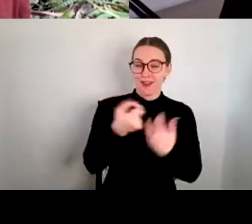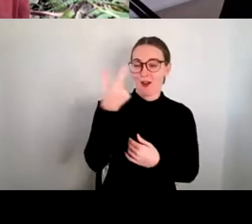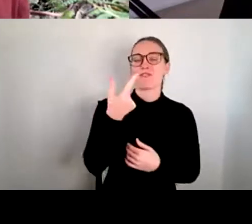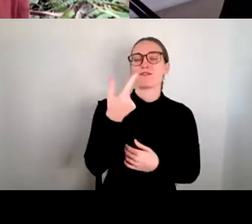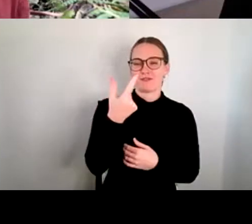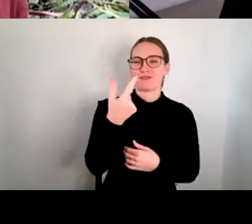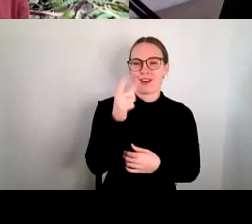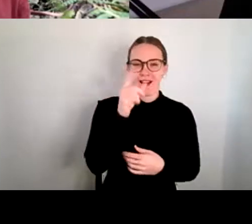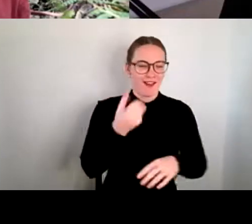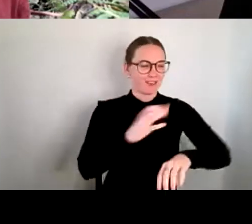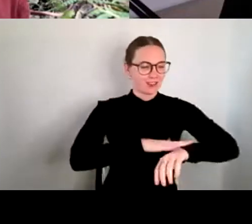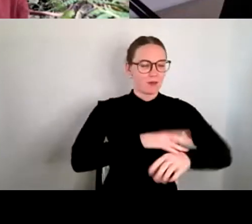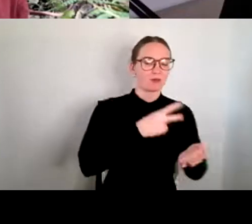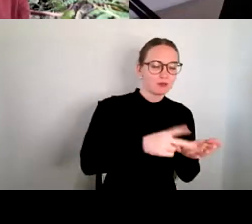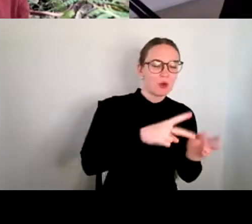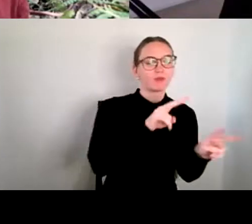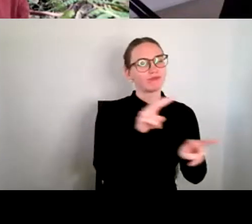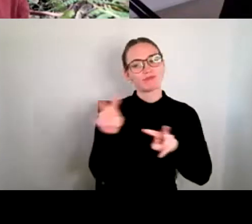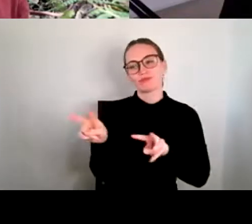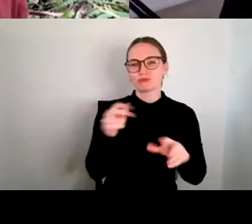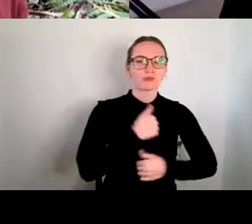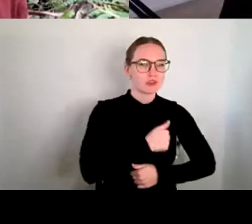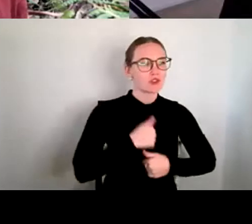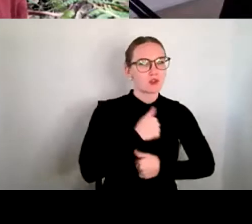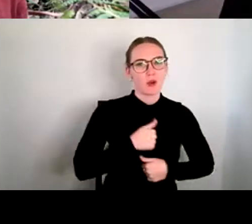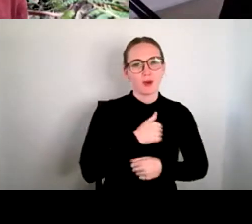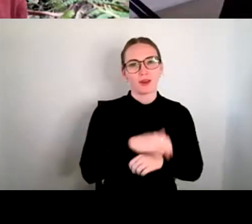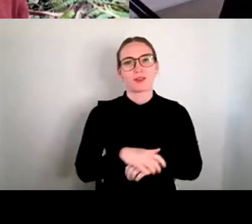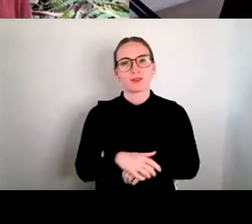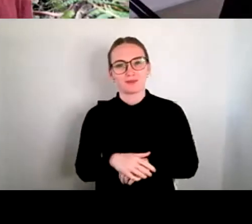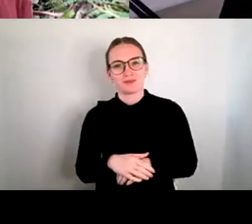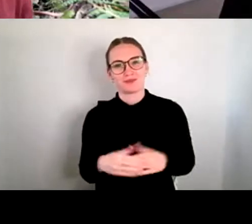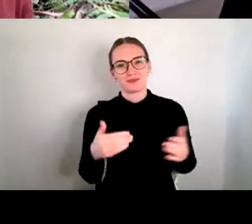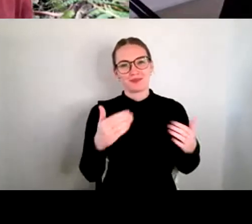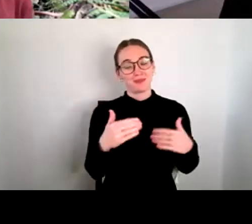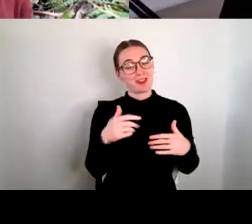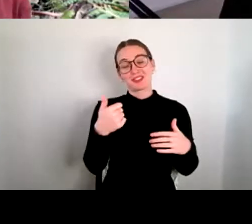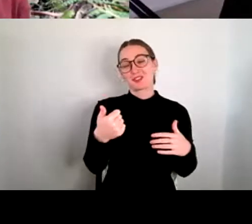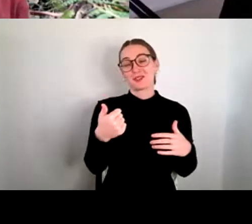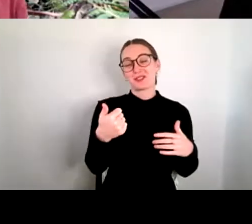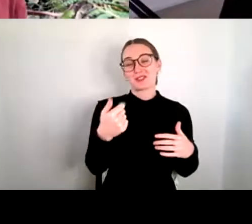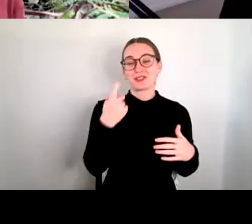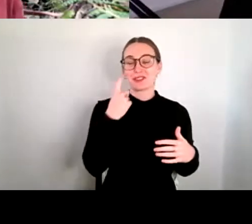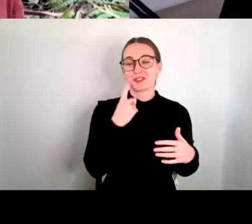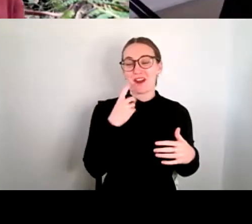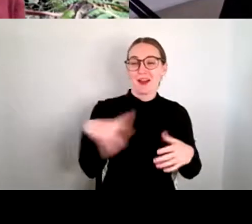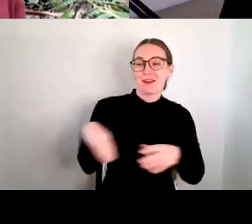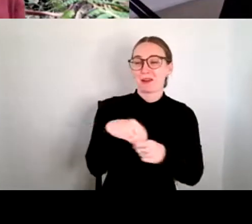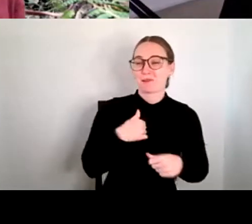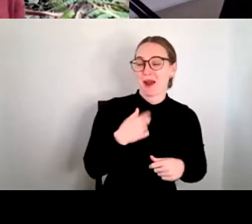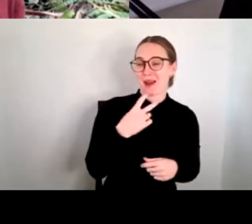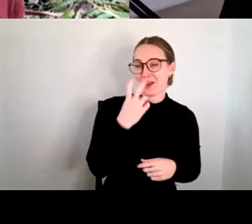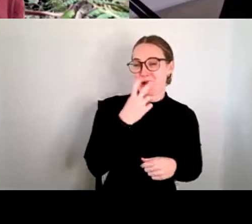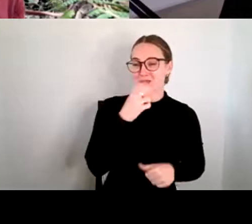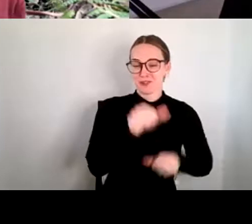started as a way to, attend to my middle-age health routine, which, waxes and wanes the older I get.